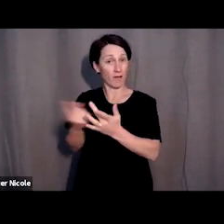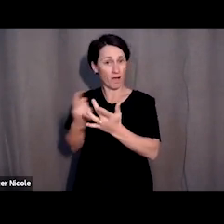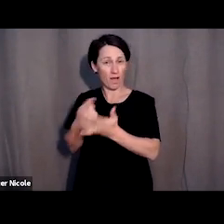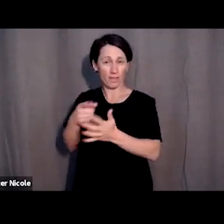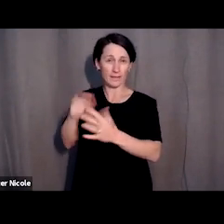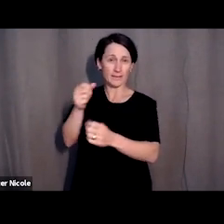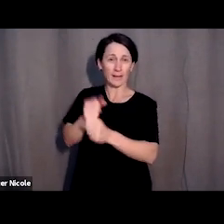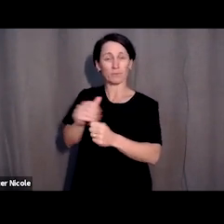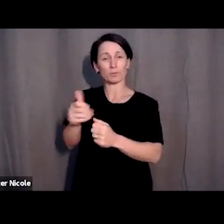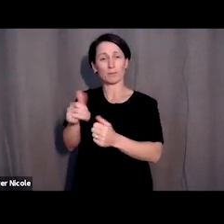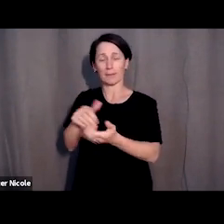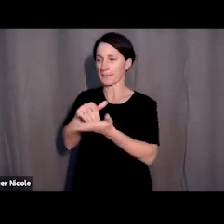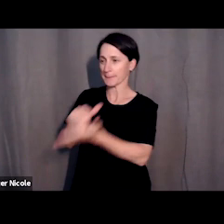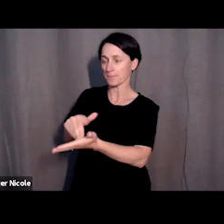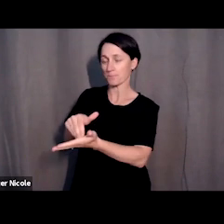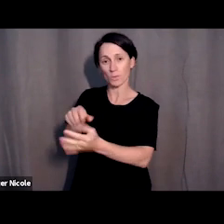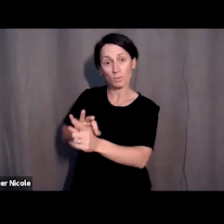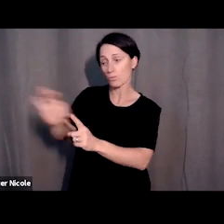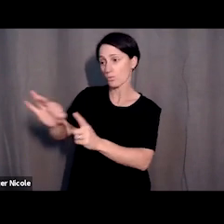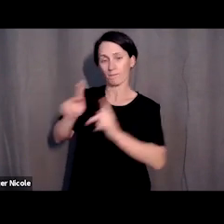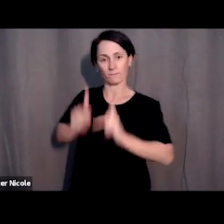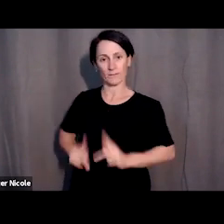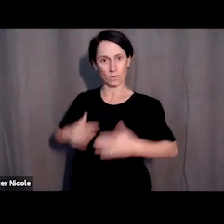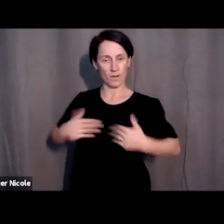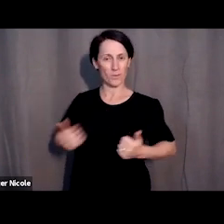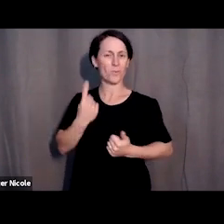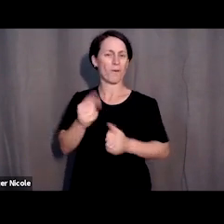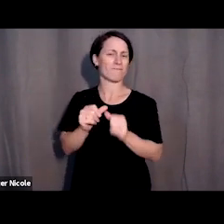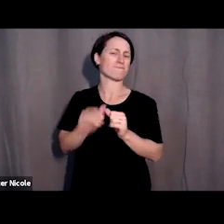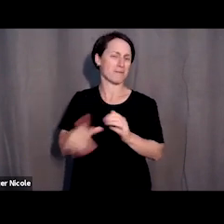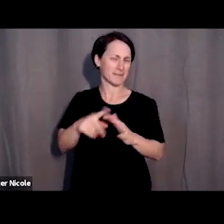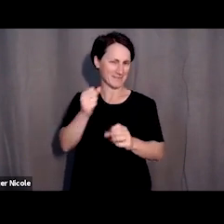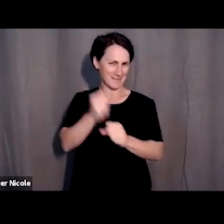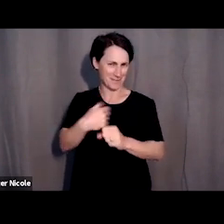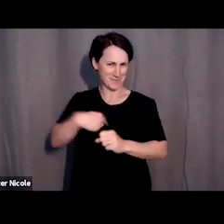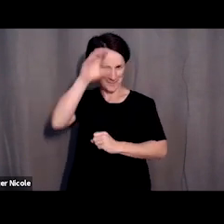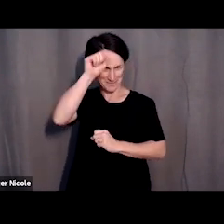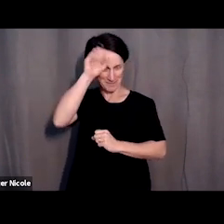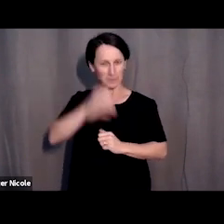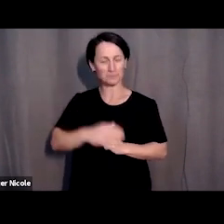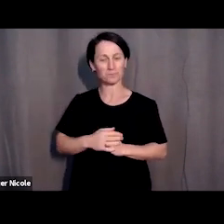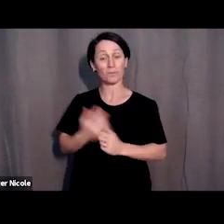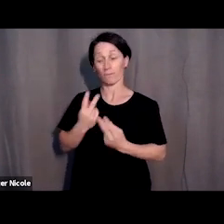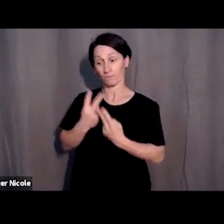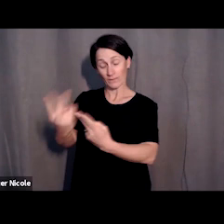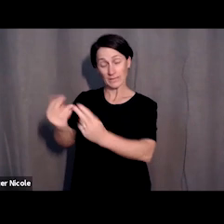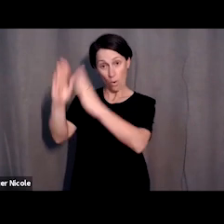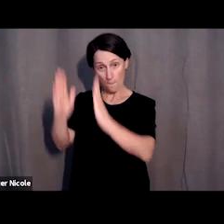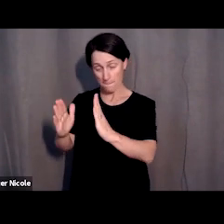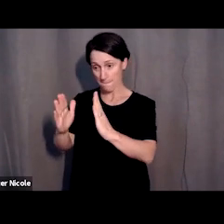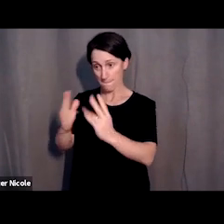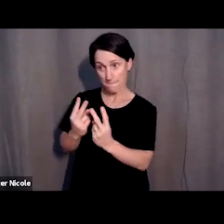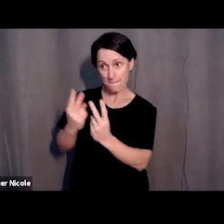to improve their physical health. One great example that I remember when we went into a consumer's home was a